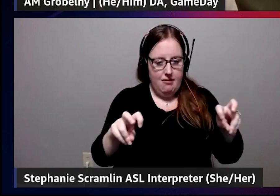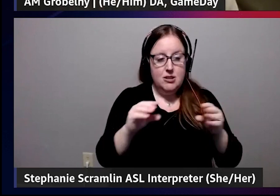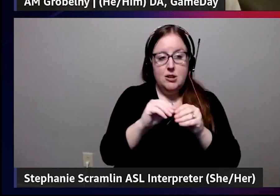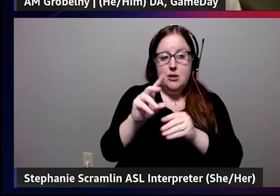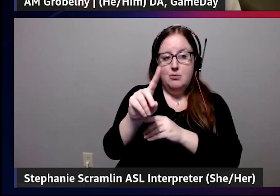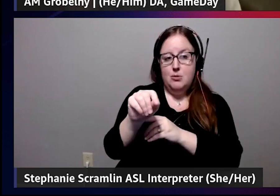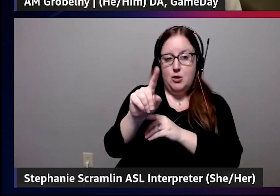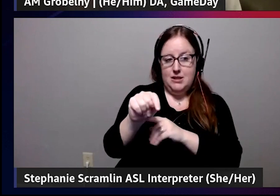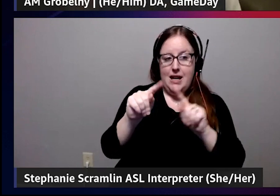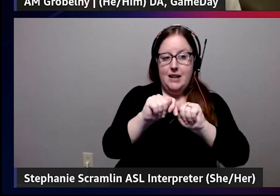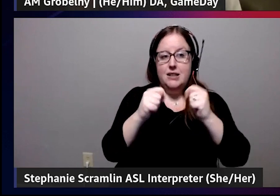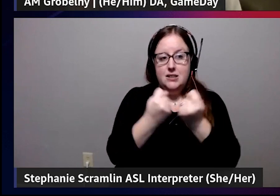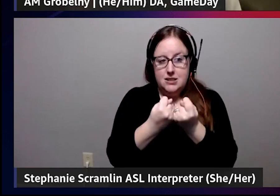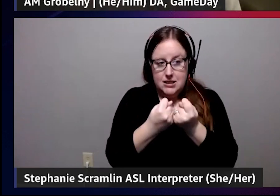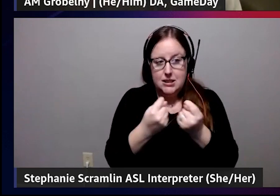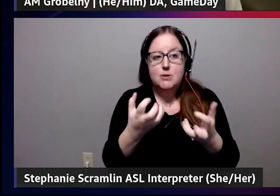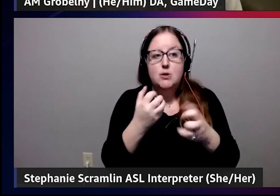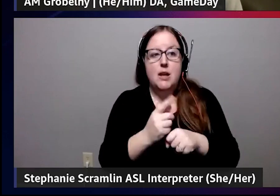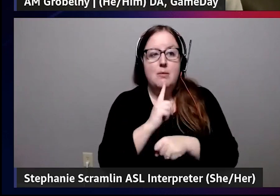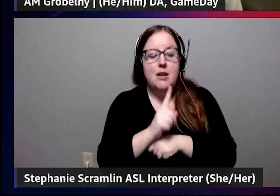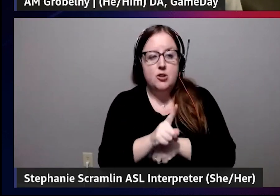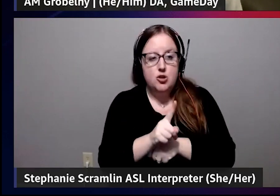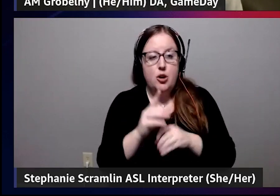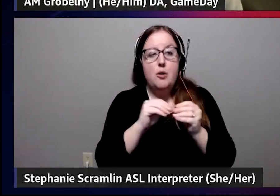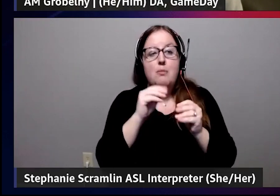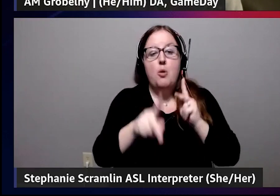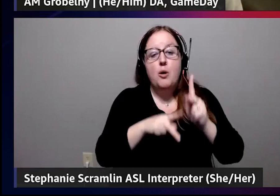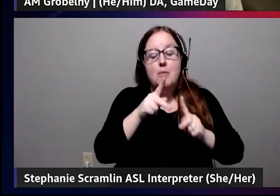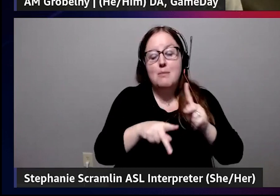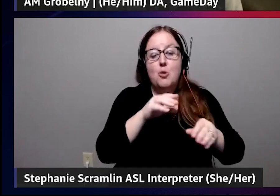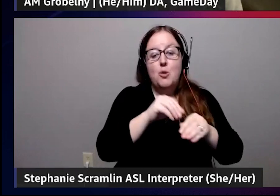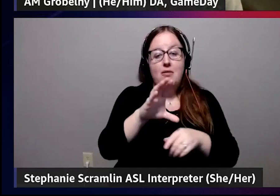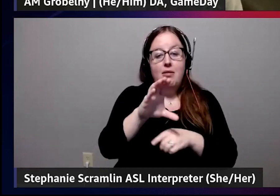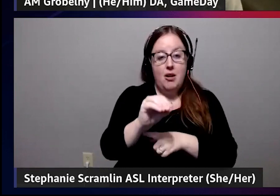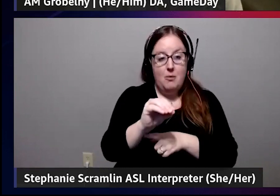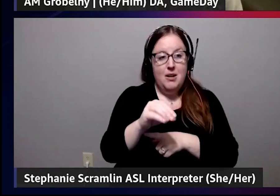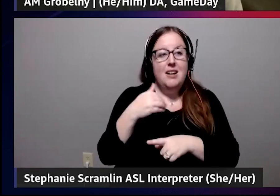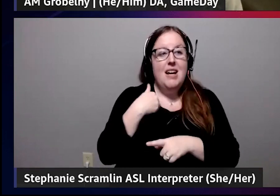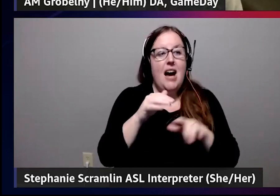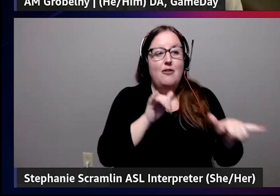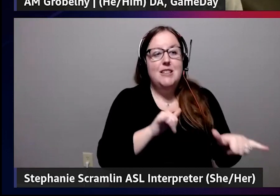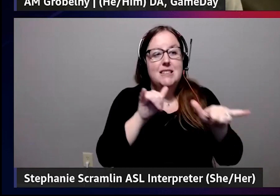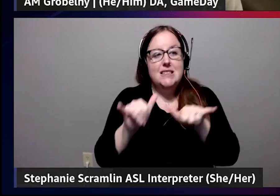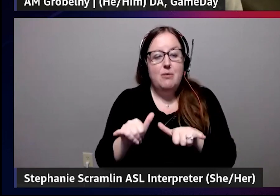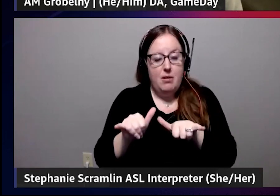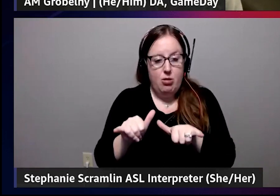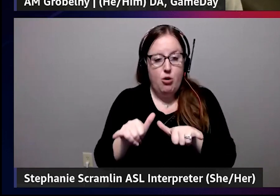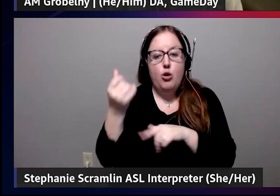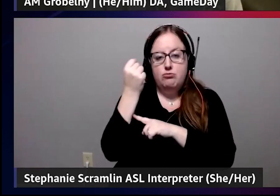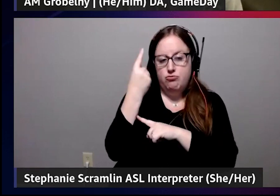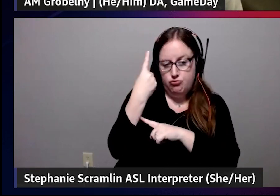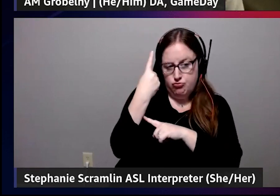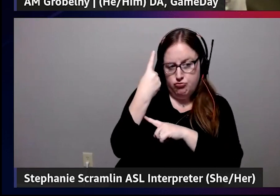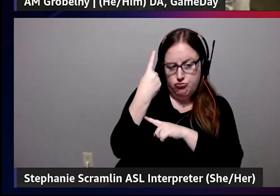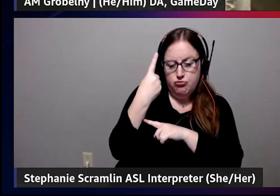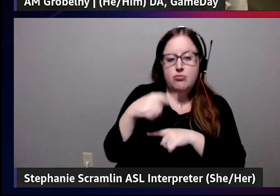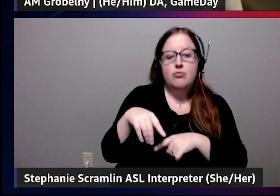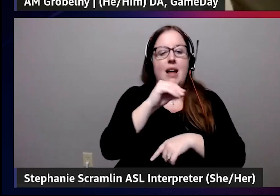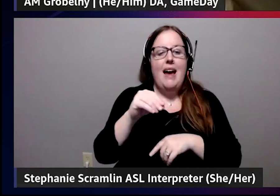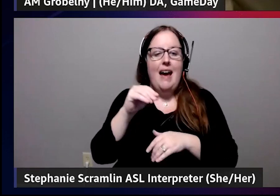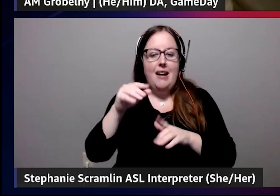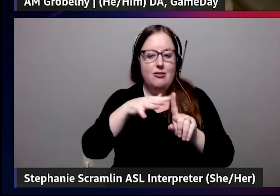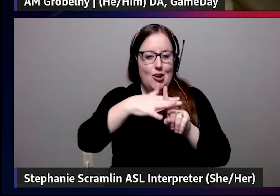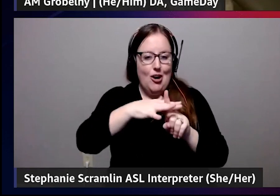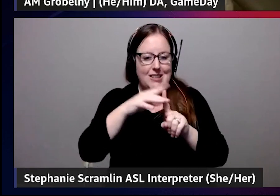want to ensure that more people inside the company have a similar amount of understanding and the context of the